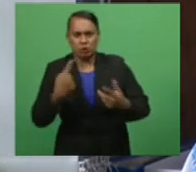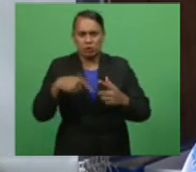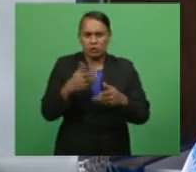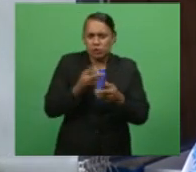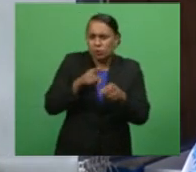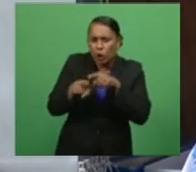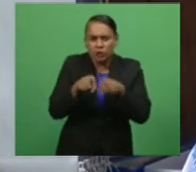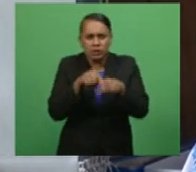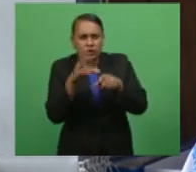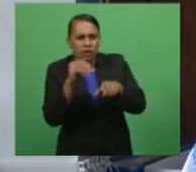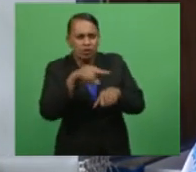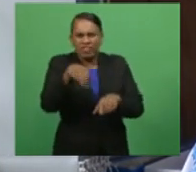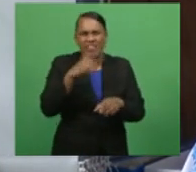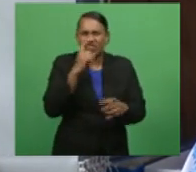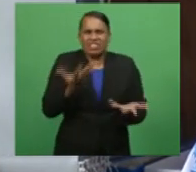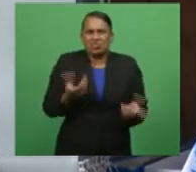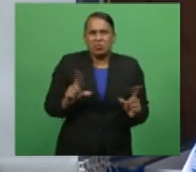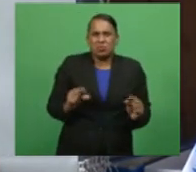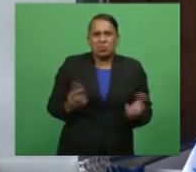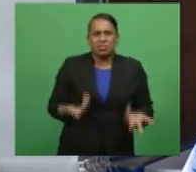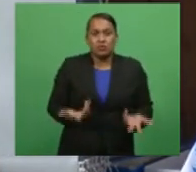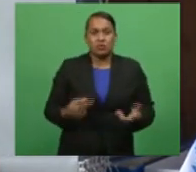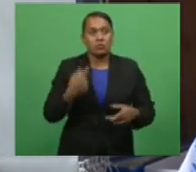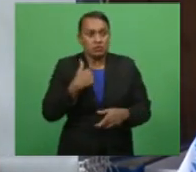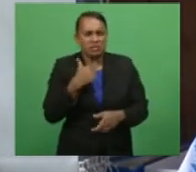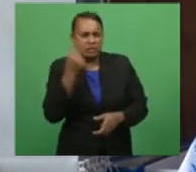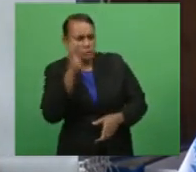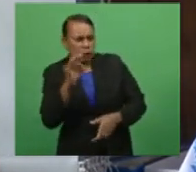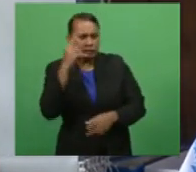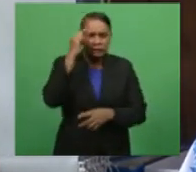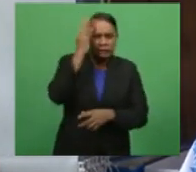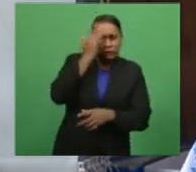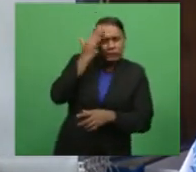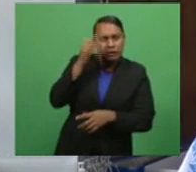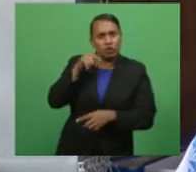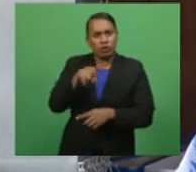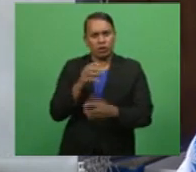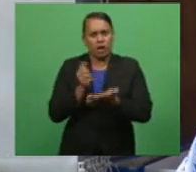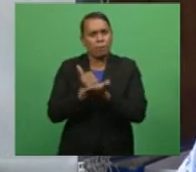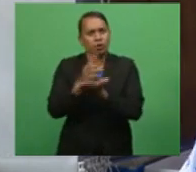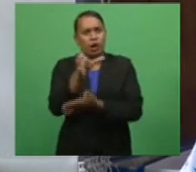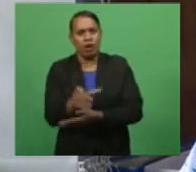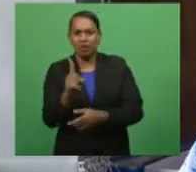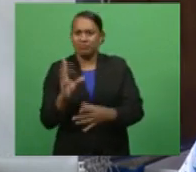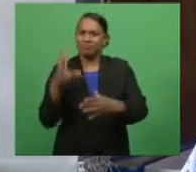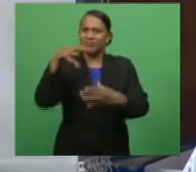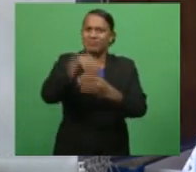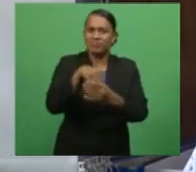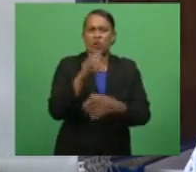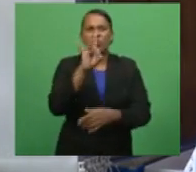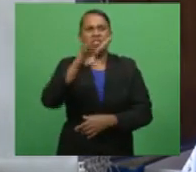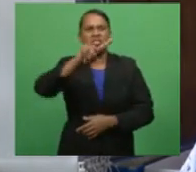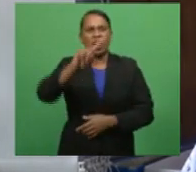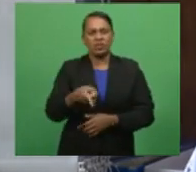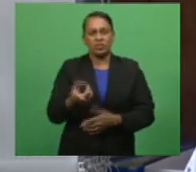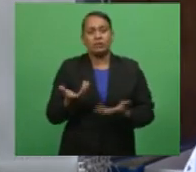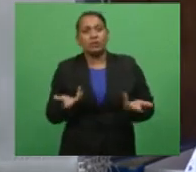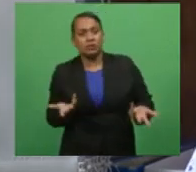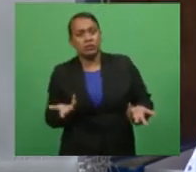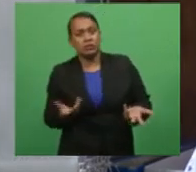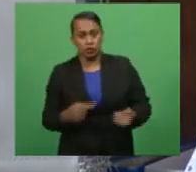fact, I don't think any party supporter contributed 10,000, apart from those of us in